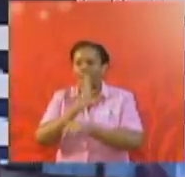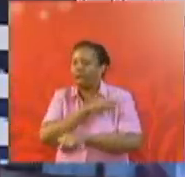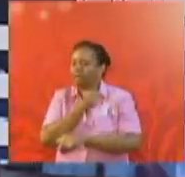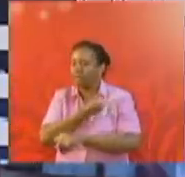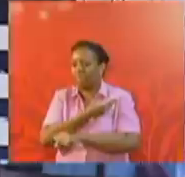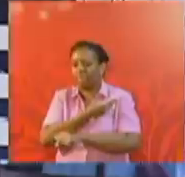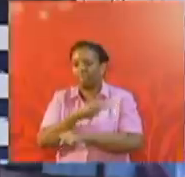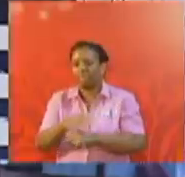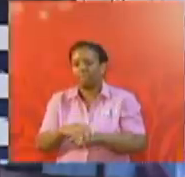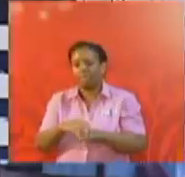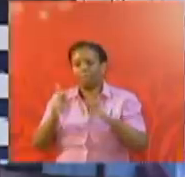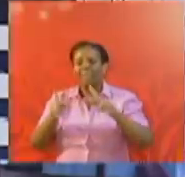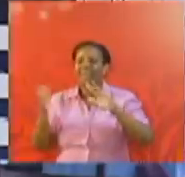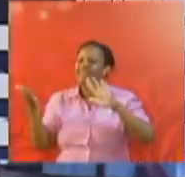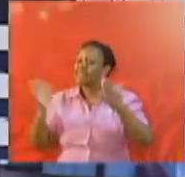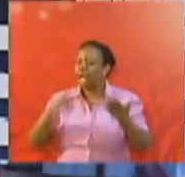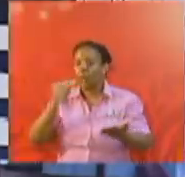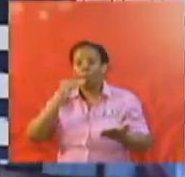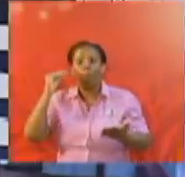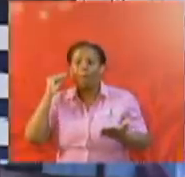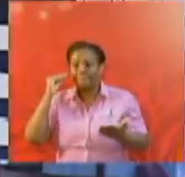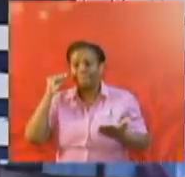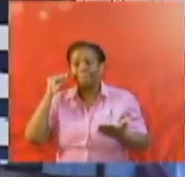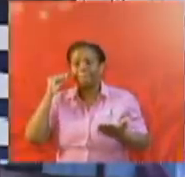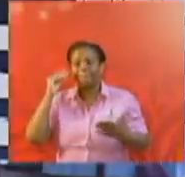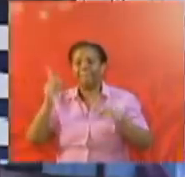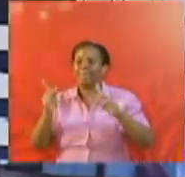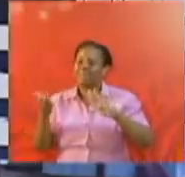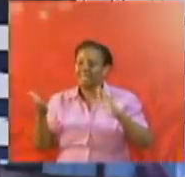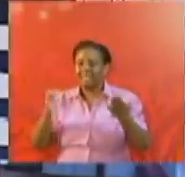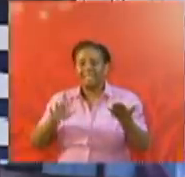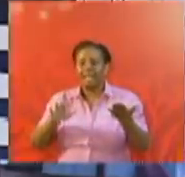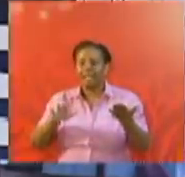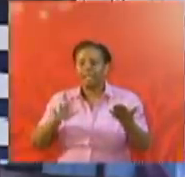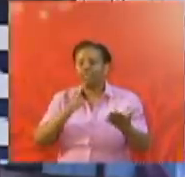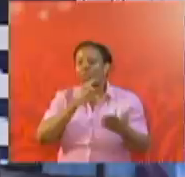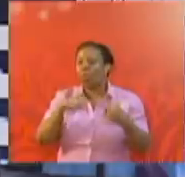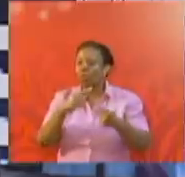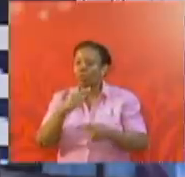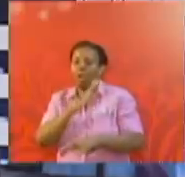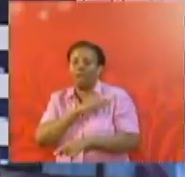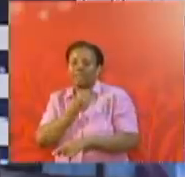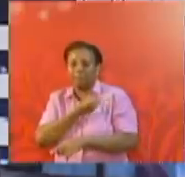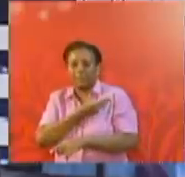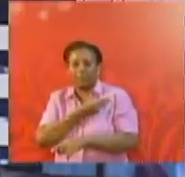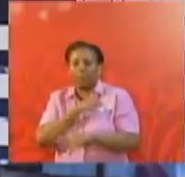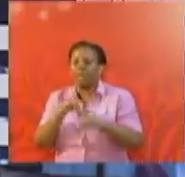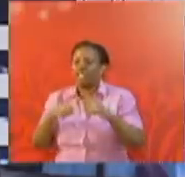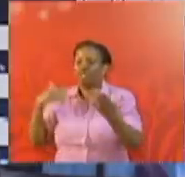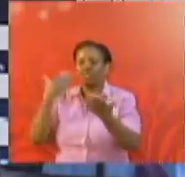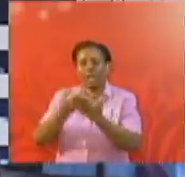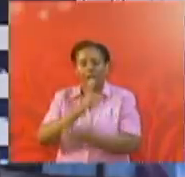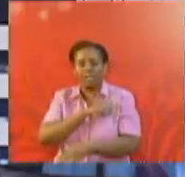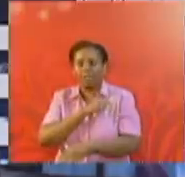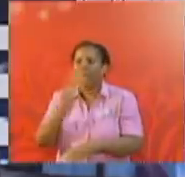People have died at home, and people have died on the way to hospital or at hospital as soon as they arrive at the hospital because they stayed too